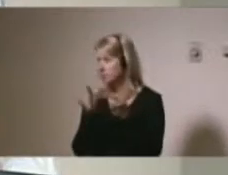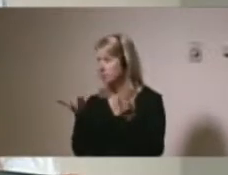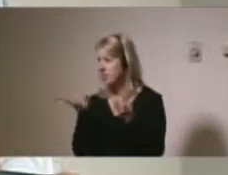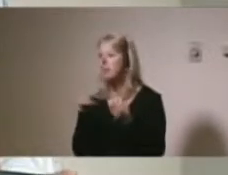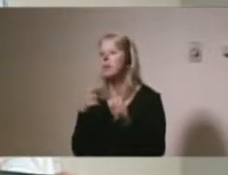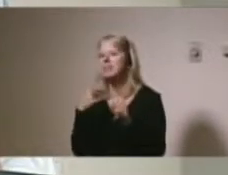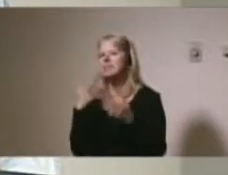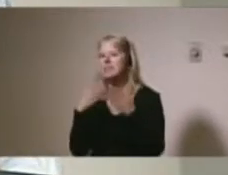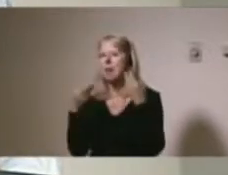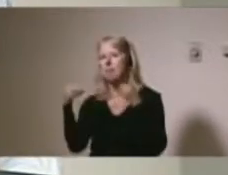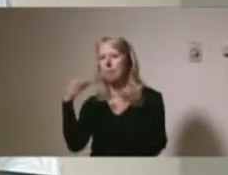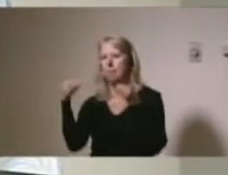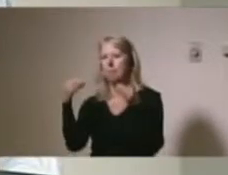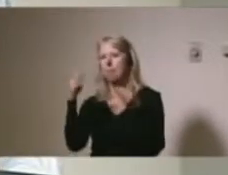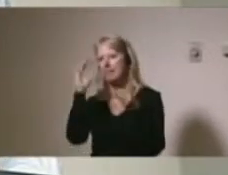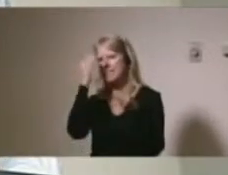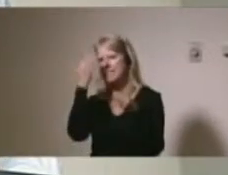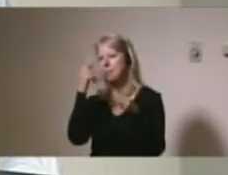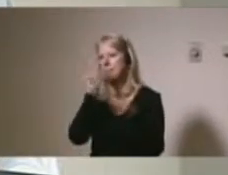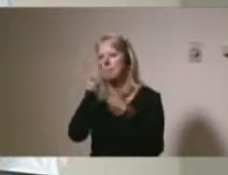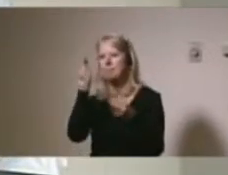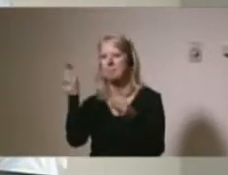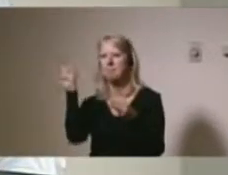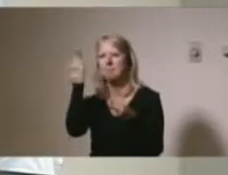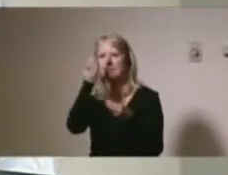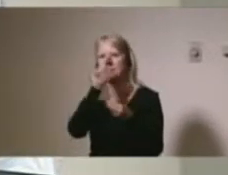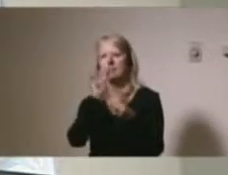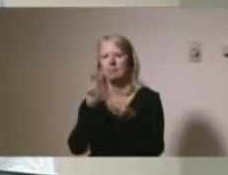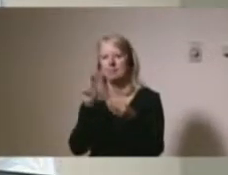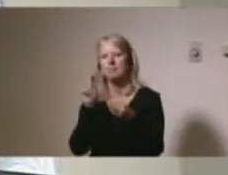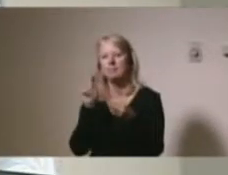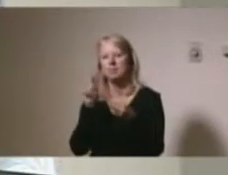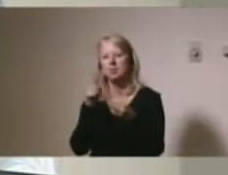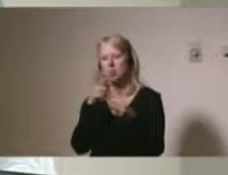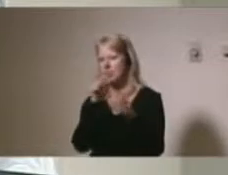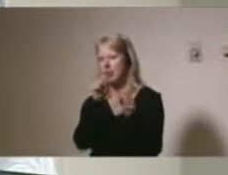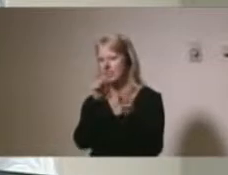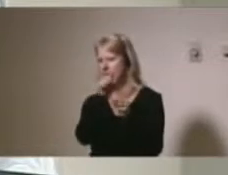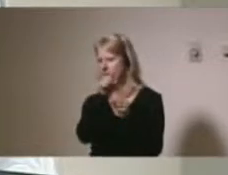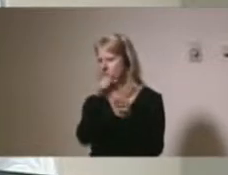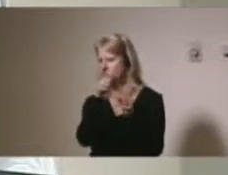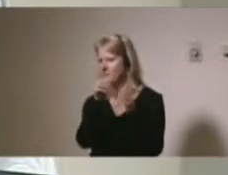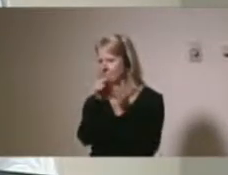think there's a little bit of a sort of a segue there. So